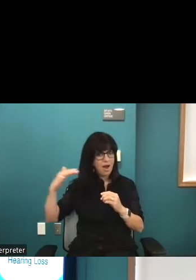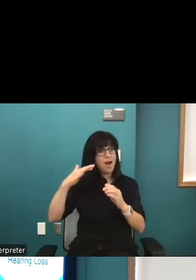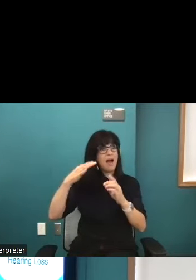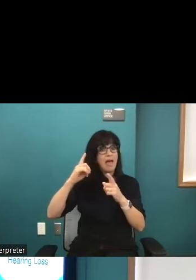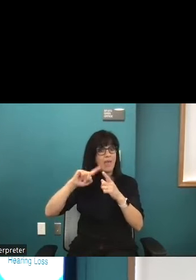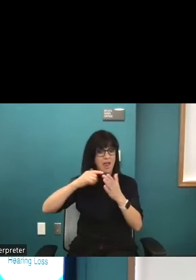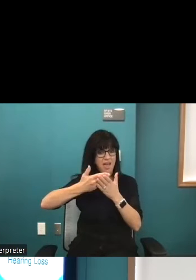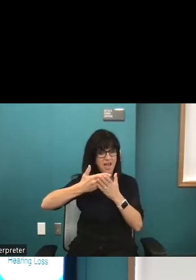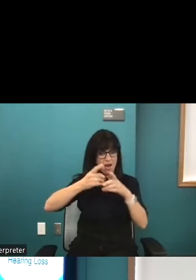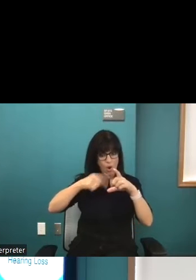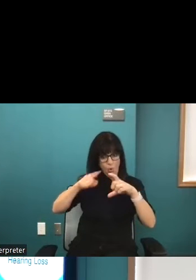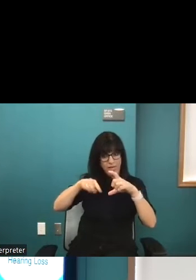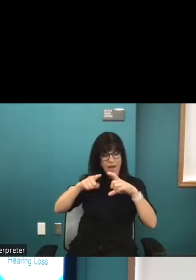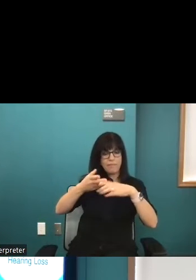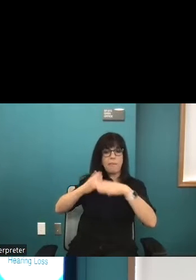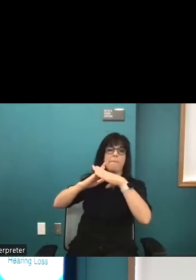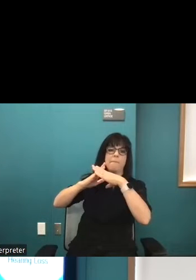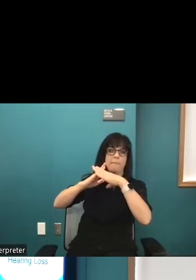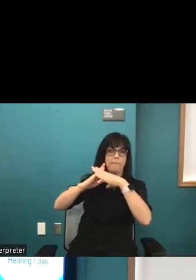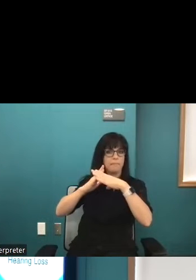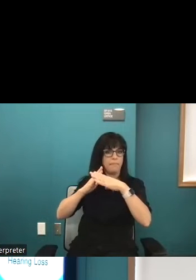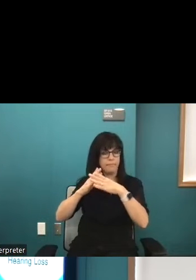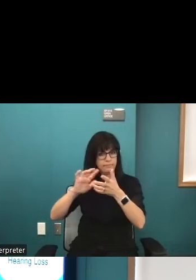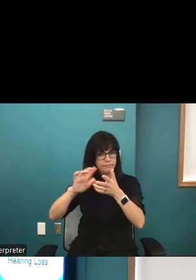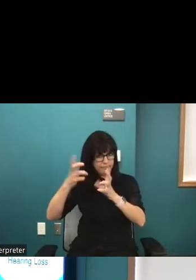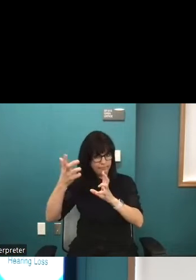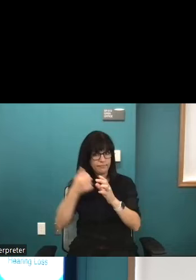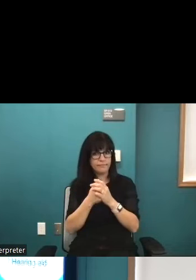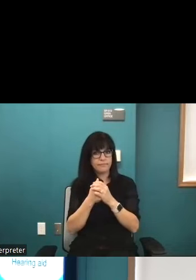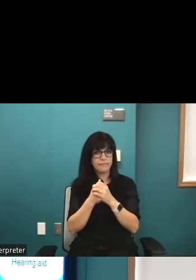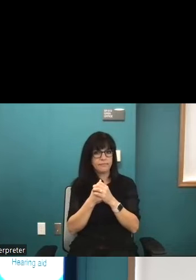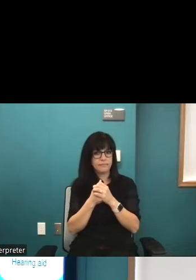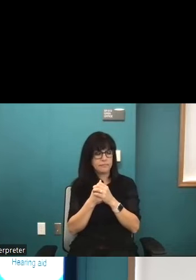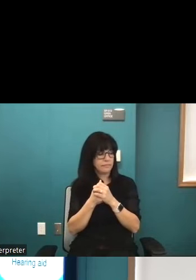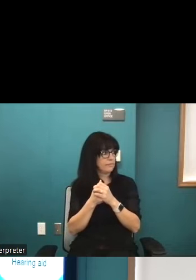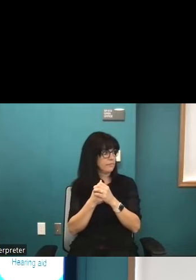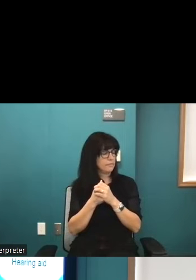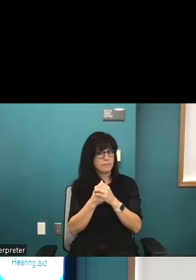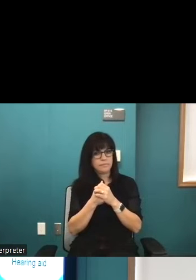till it gets to the cochlea, and then that's where the disruption occurs. You can click again.